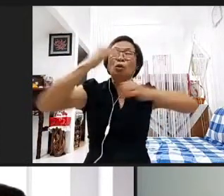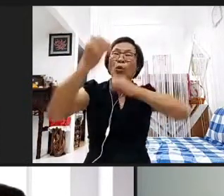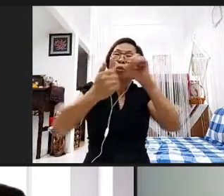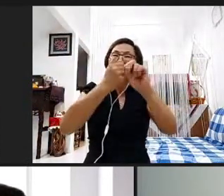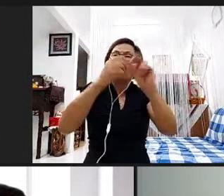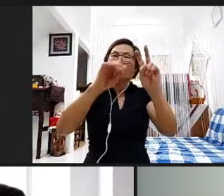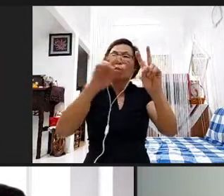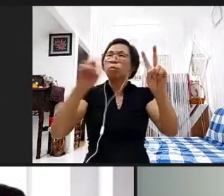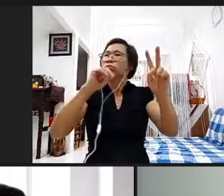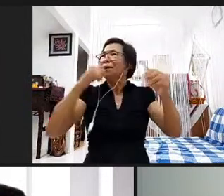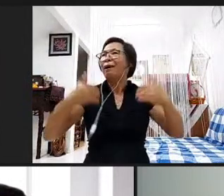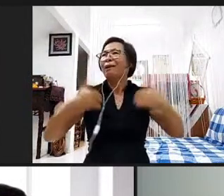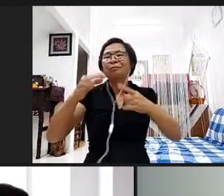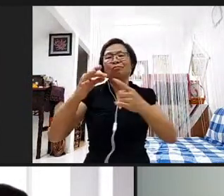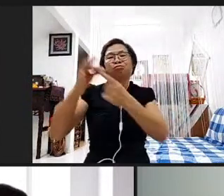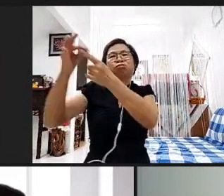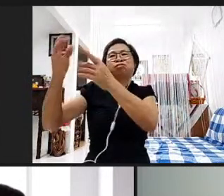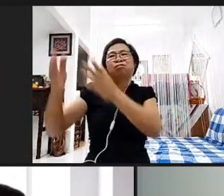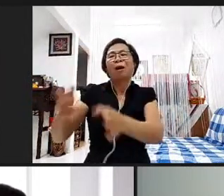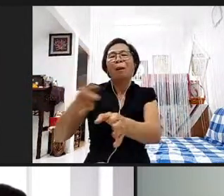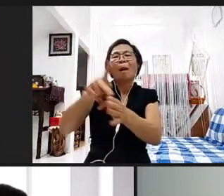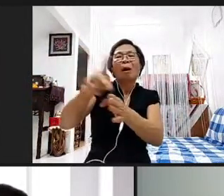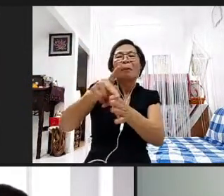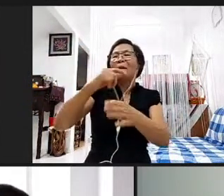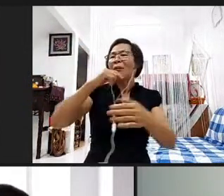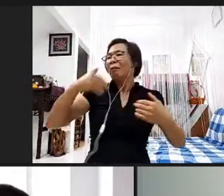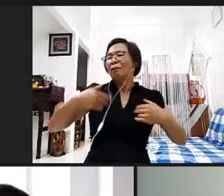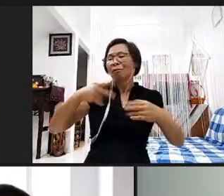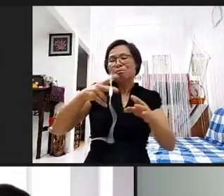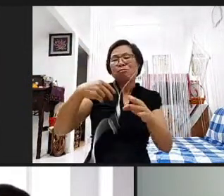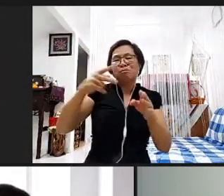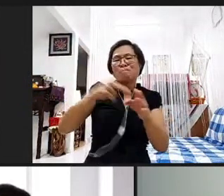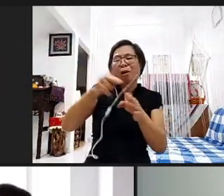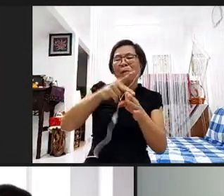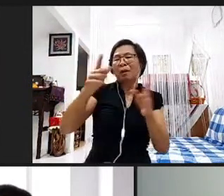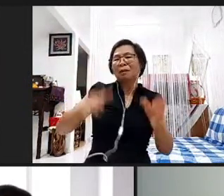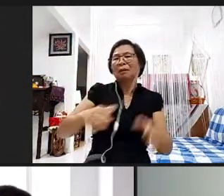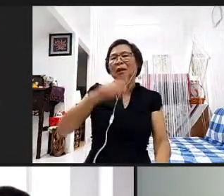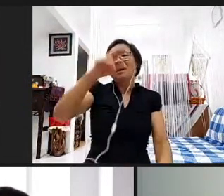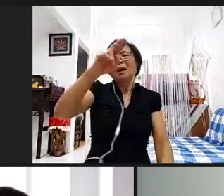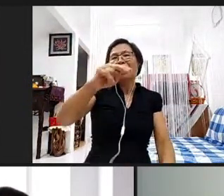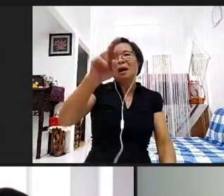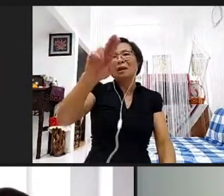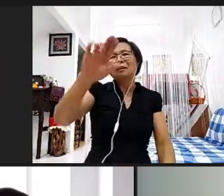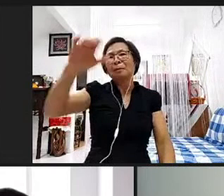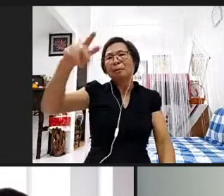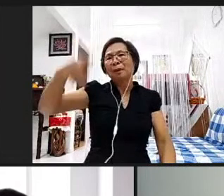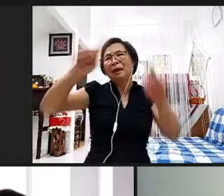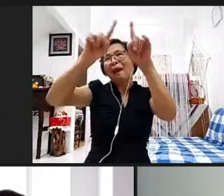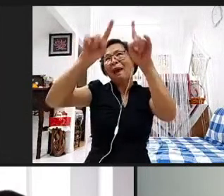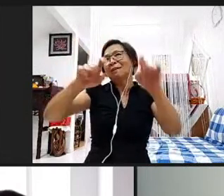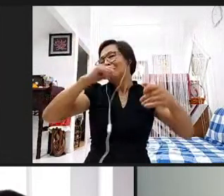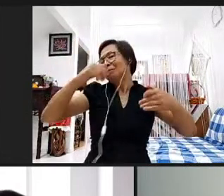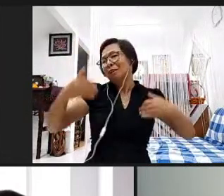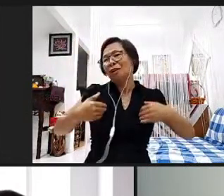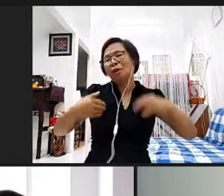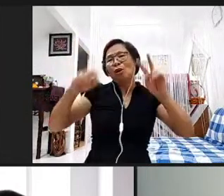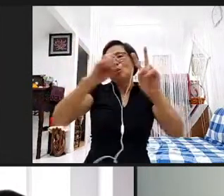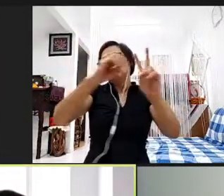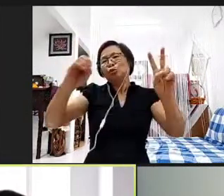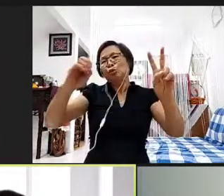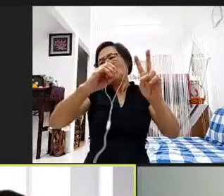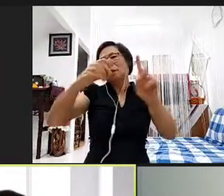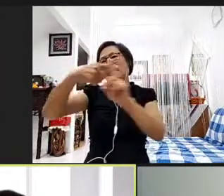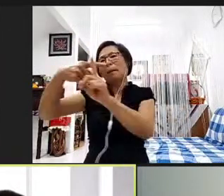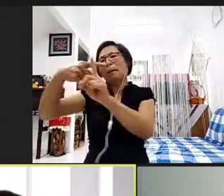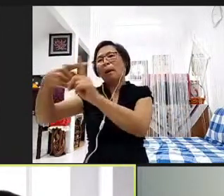any specialists? Yeah, because there's no MRCP PACES exam. There are 200 plus people in queue, you know,